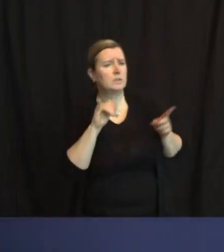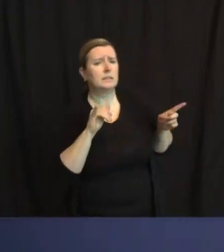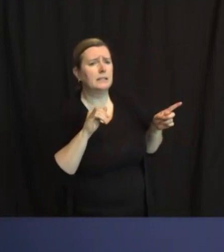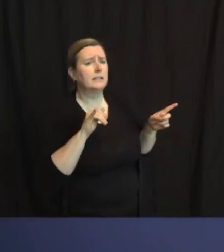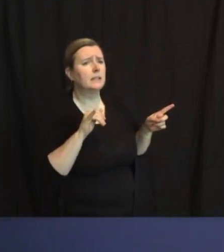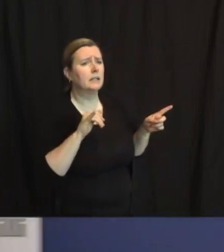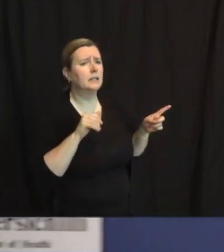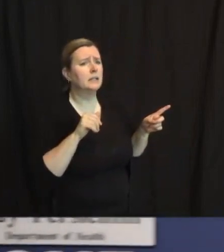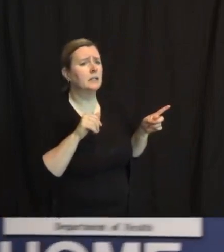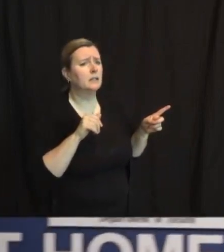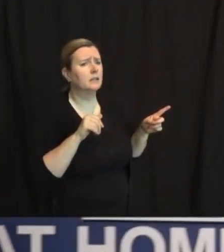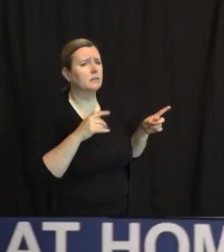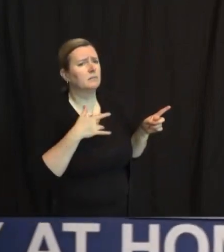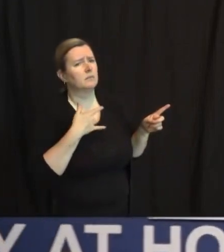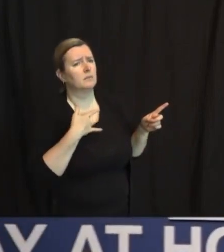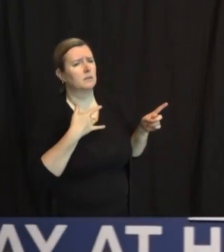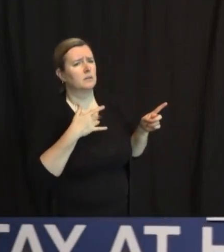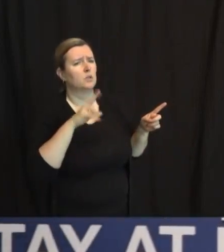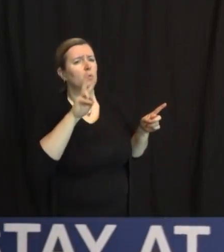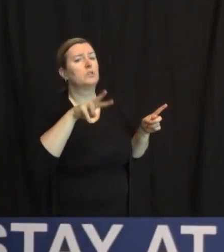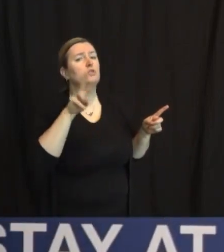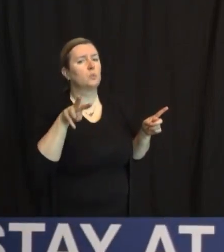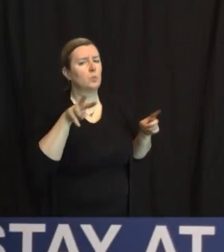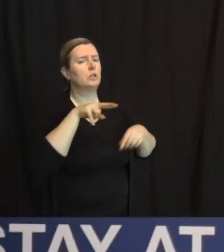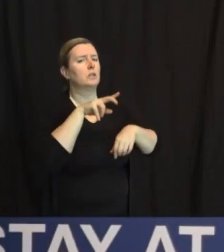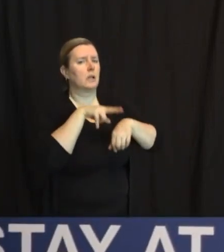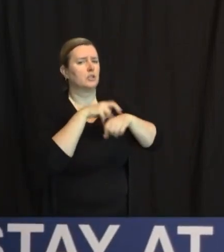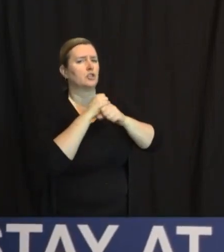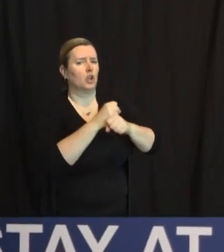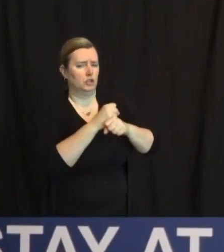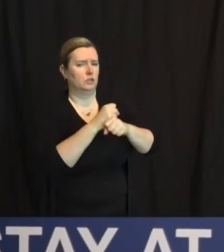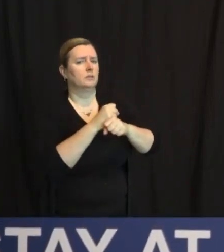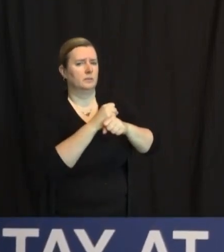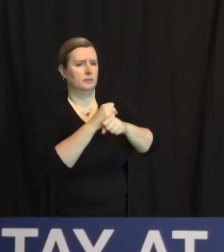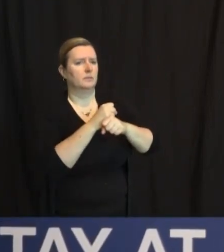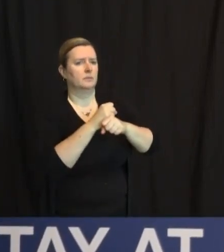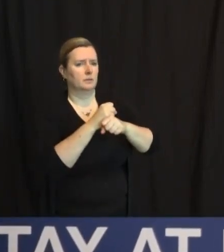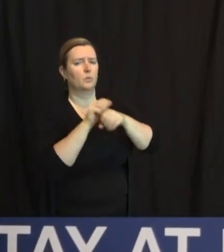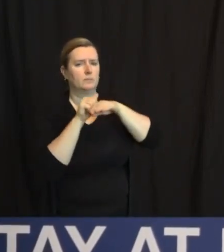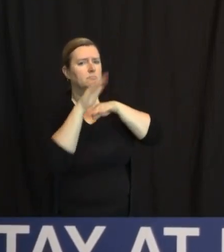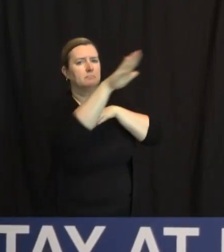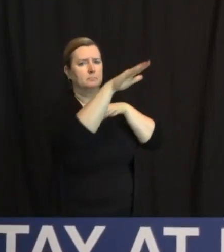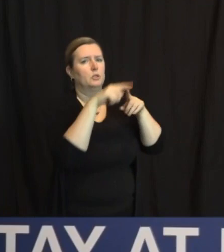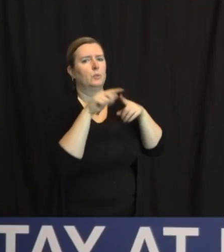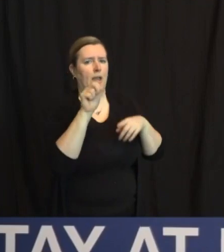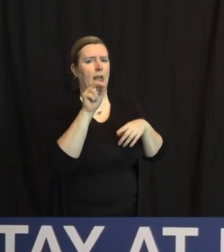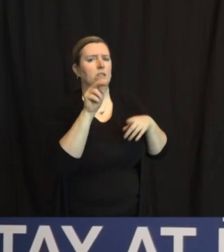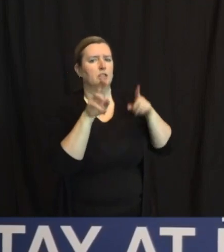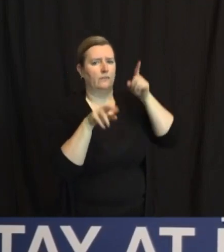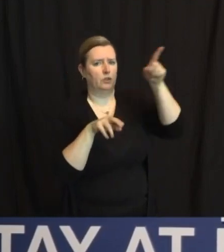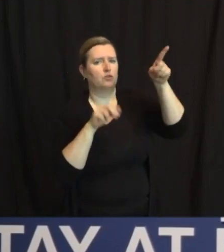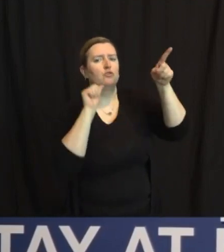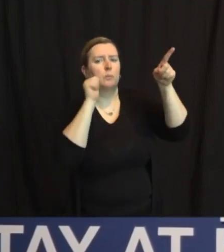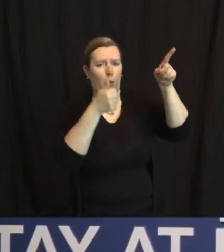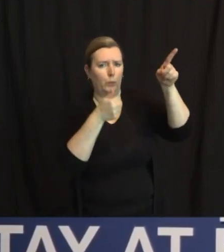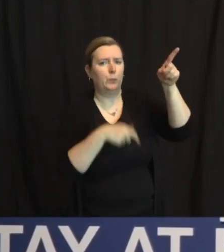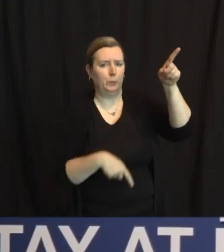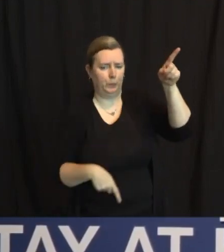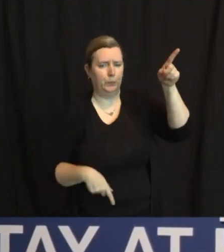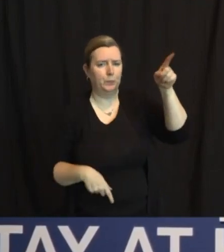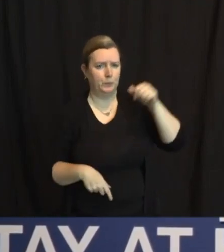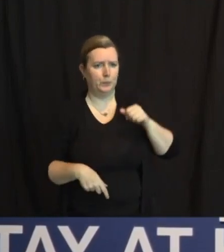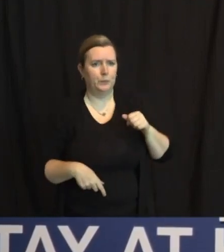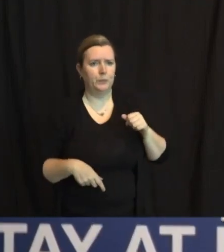go. I expect 22 guards people at Andover tomorrow. There are some there